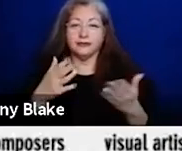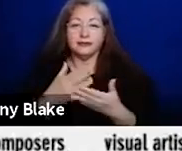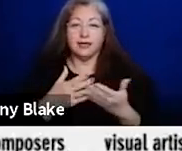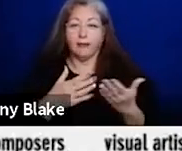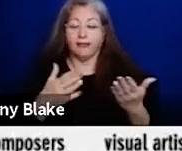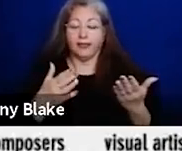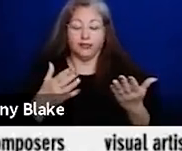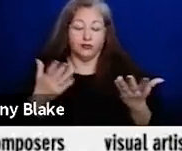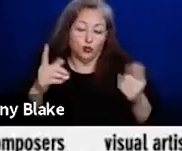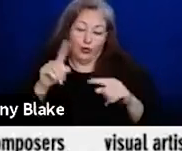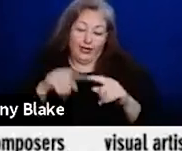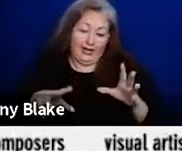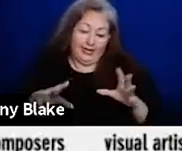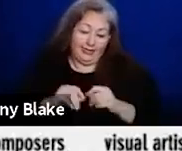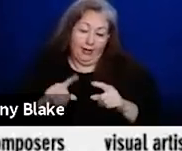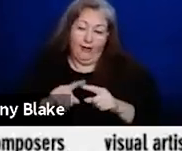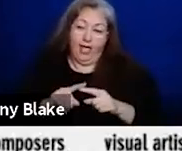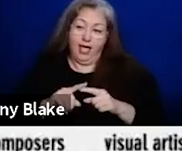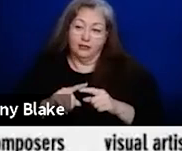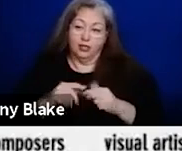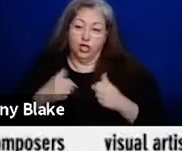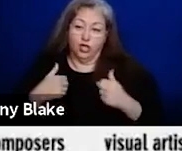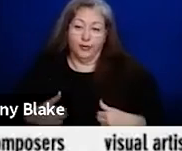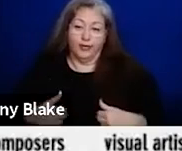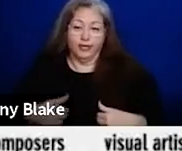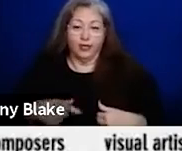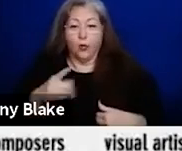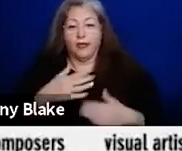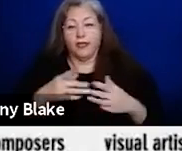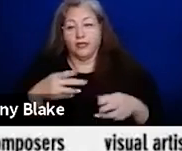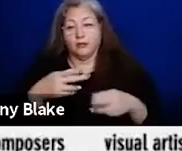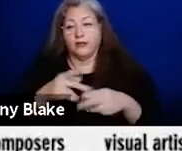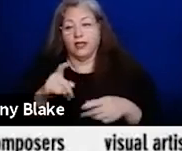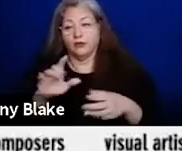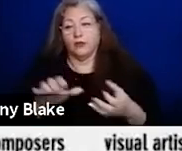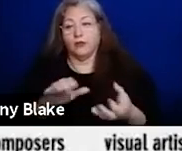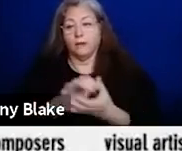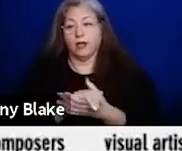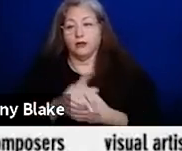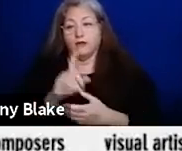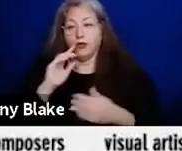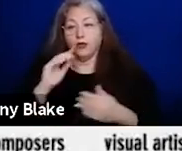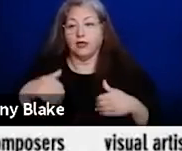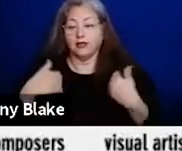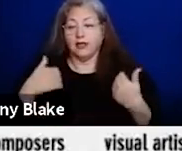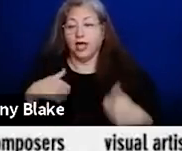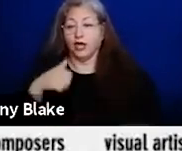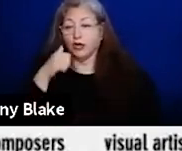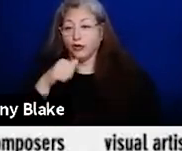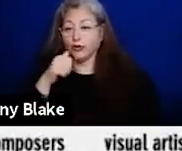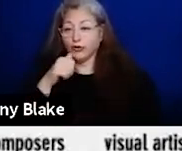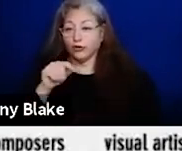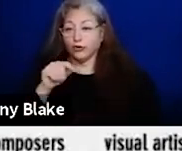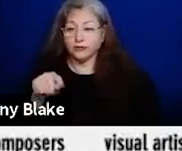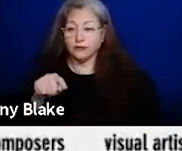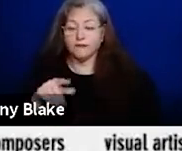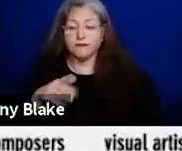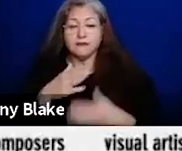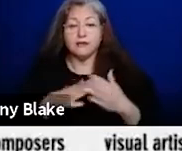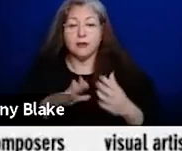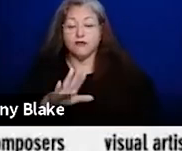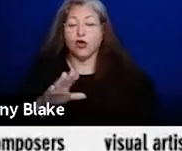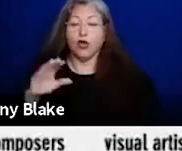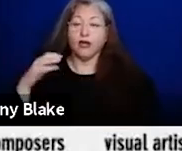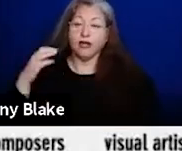unacceptable as human beings. One of the things that she fought against was the marriage of young girls. Some of her cousins